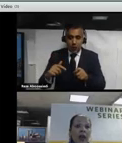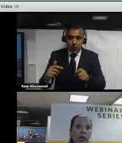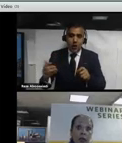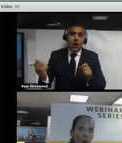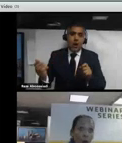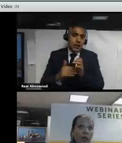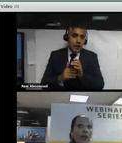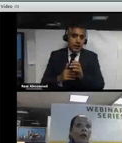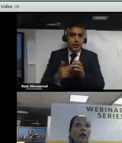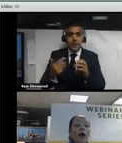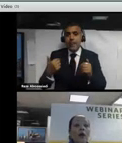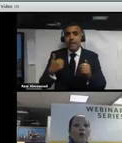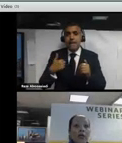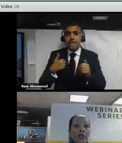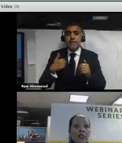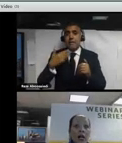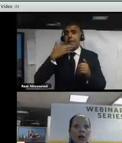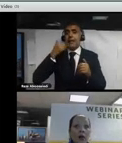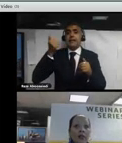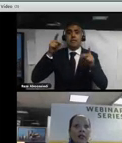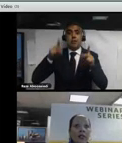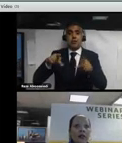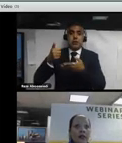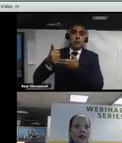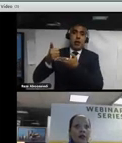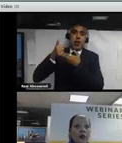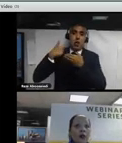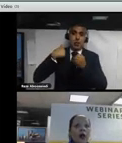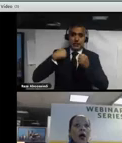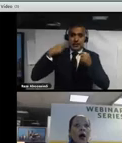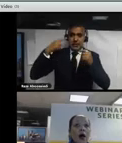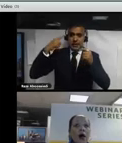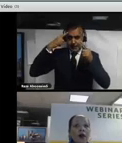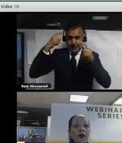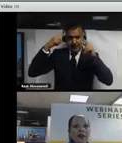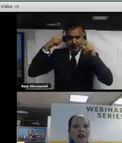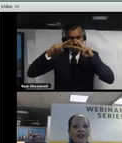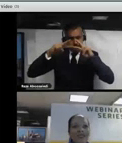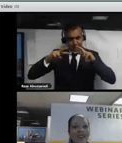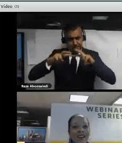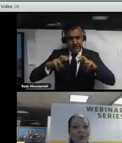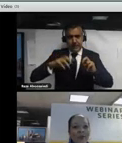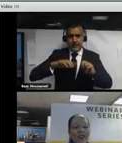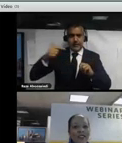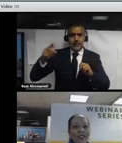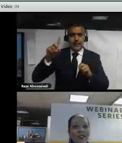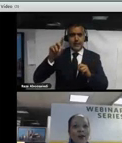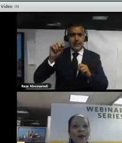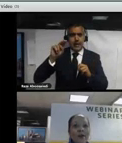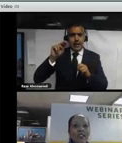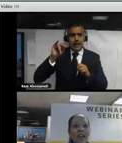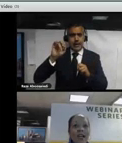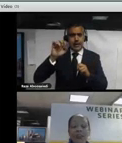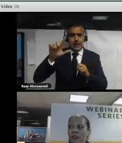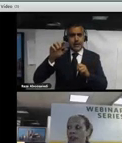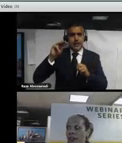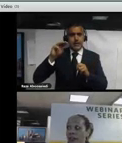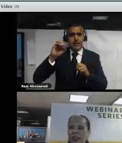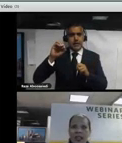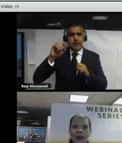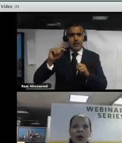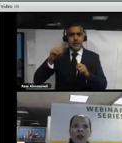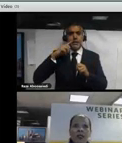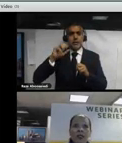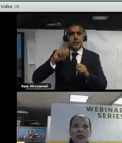have anybody better to help us think this through than Daniel Mont. And so I'm going to hand over